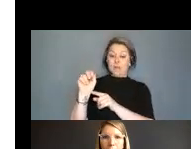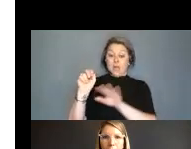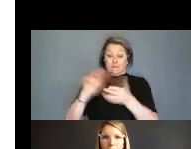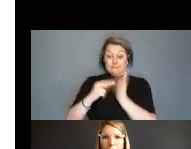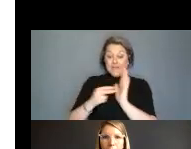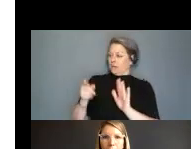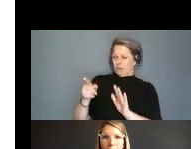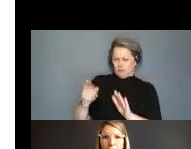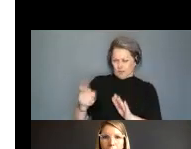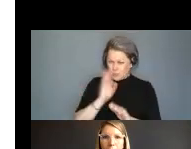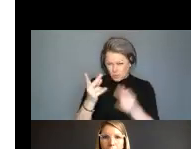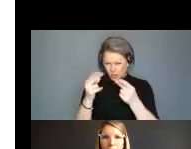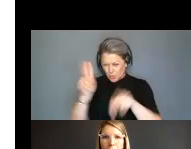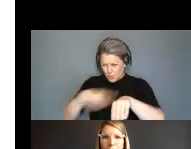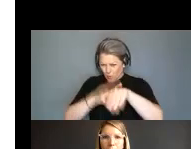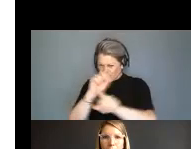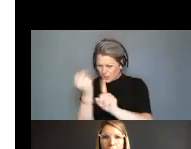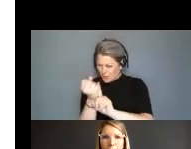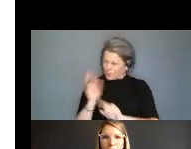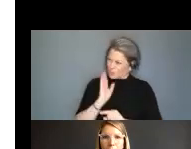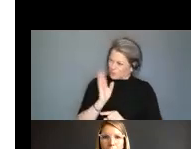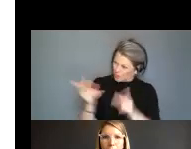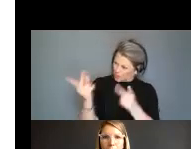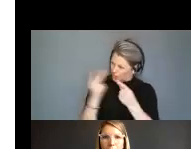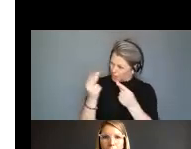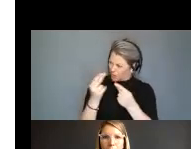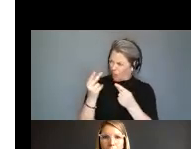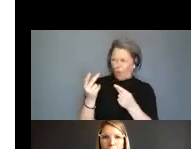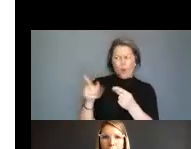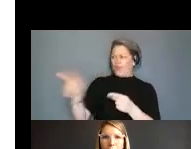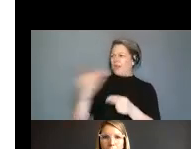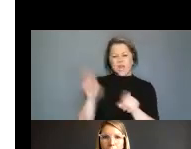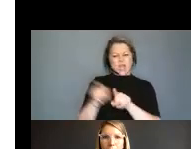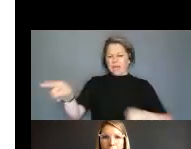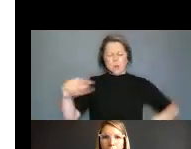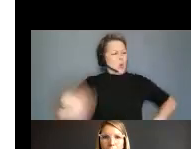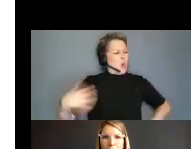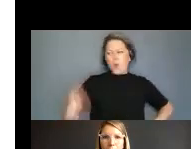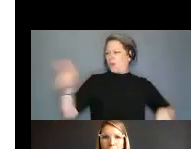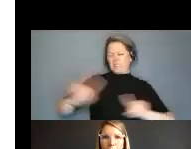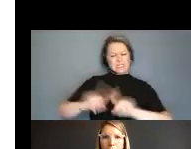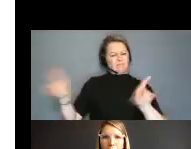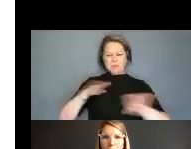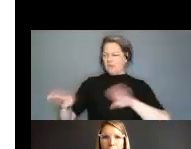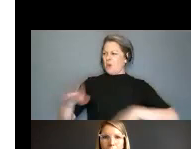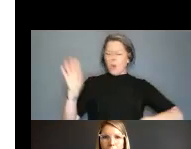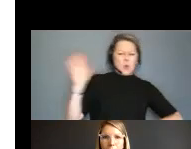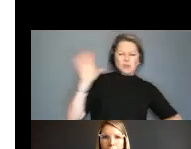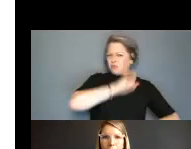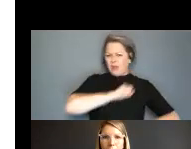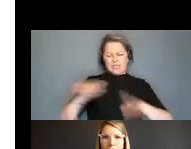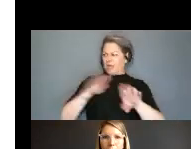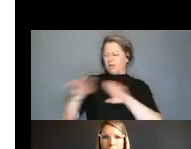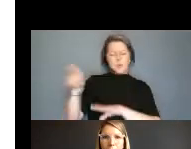in this situation? If it's something that's really out of character for the person, maybe there's something going on here. Have